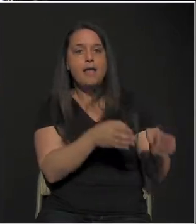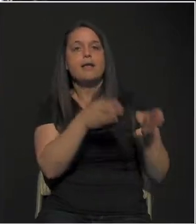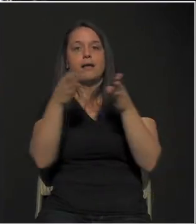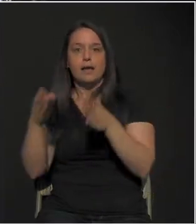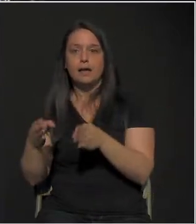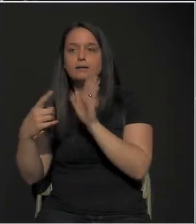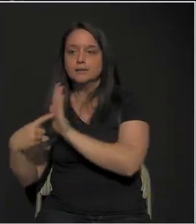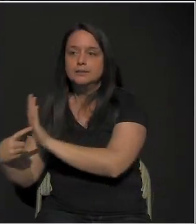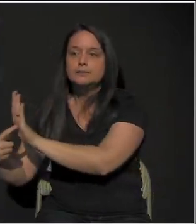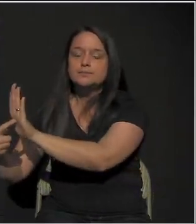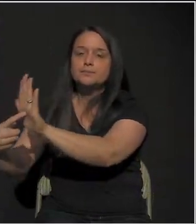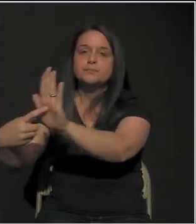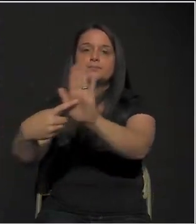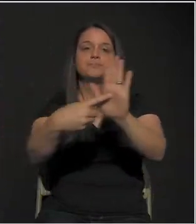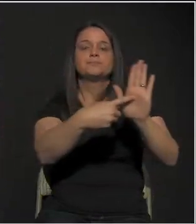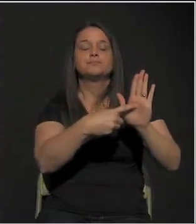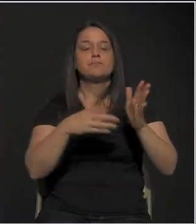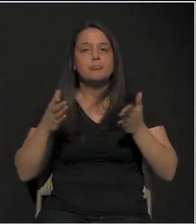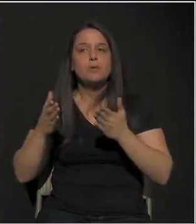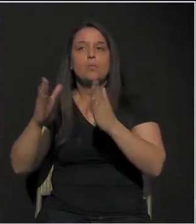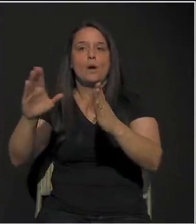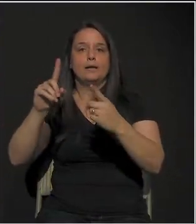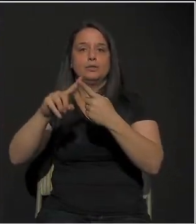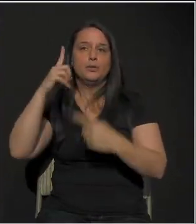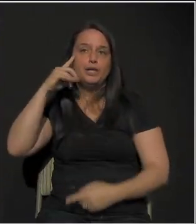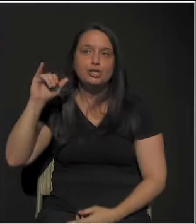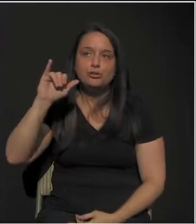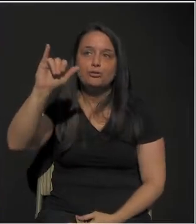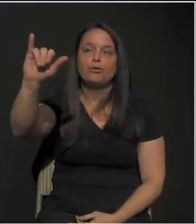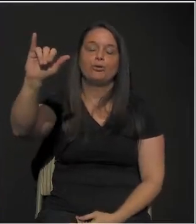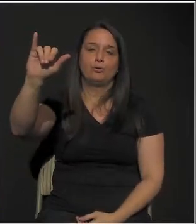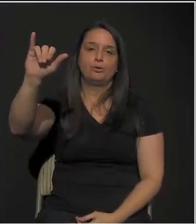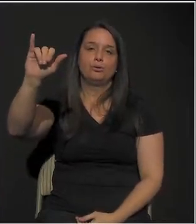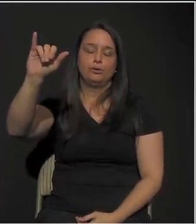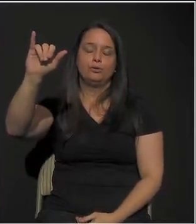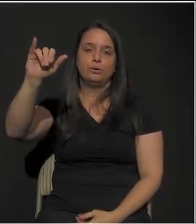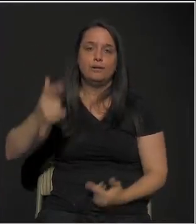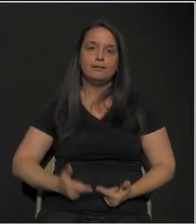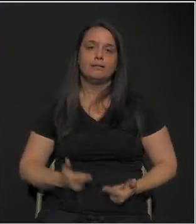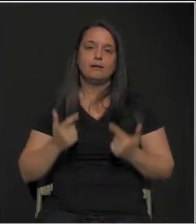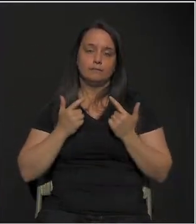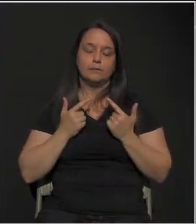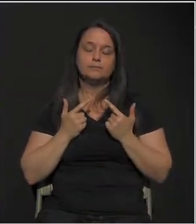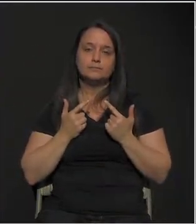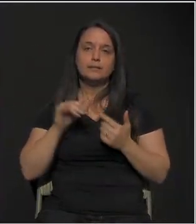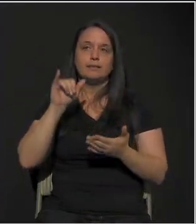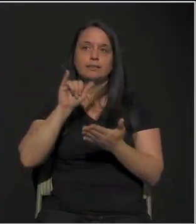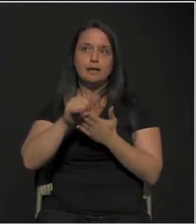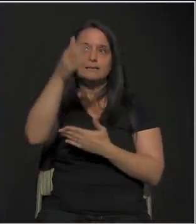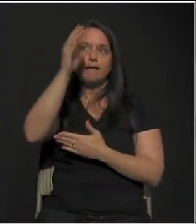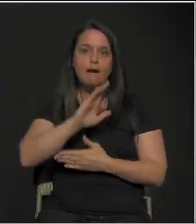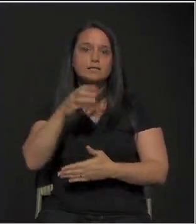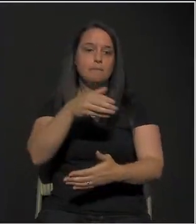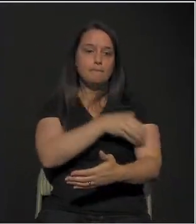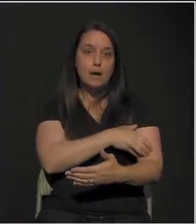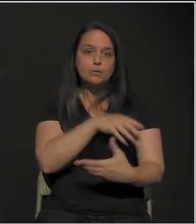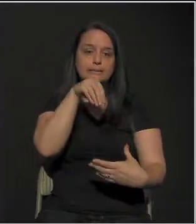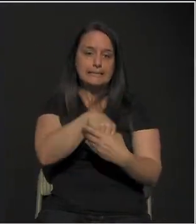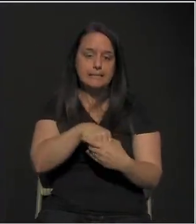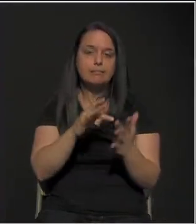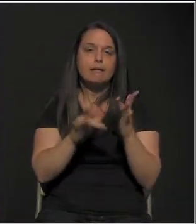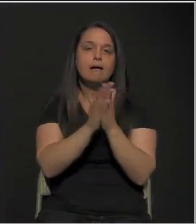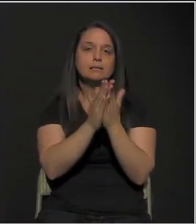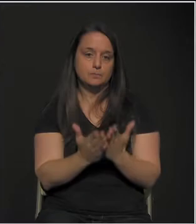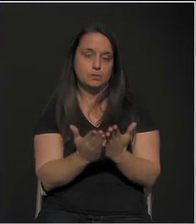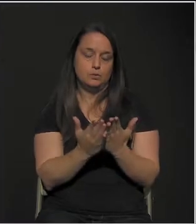illuminated the way to a life incorruptible, which means an eternal, immortal life. That's the power of God, and it's in the gospel. You